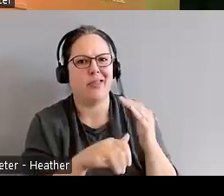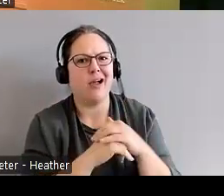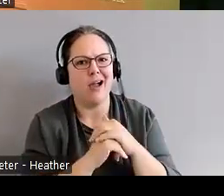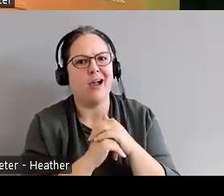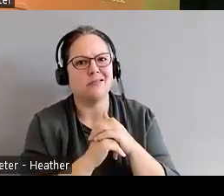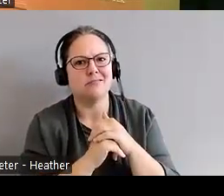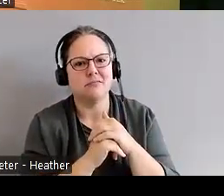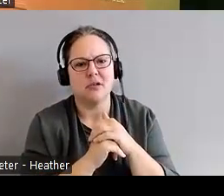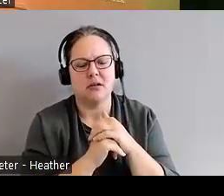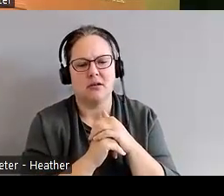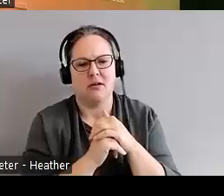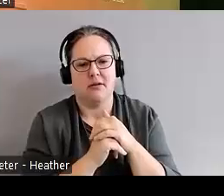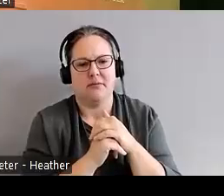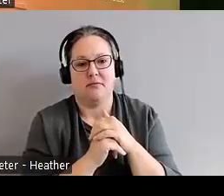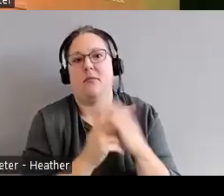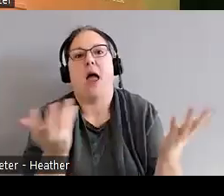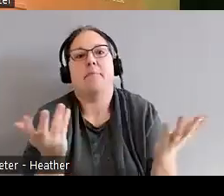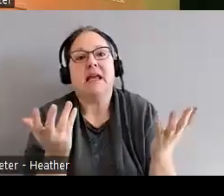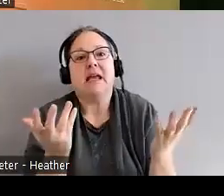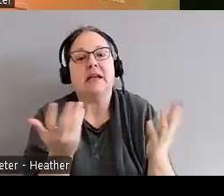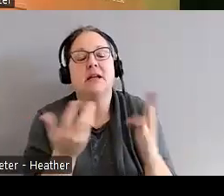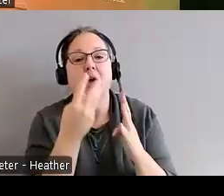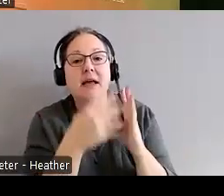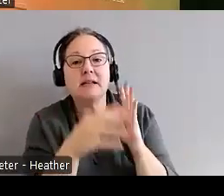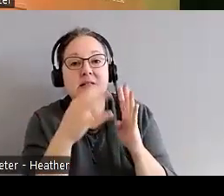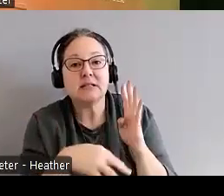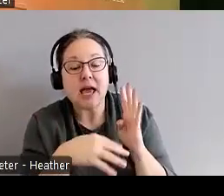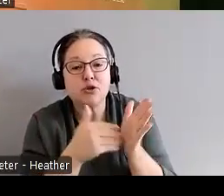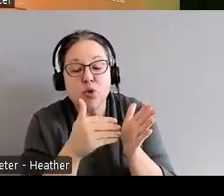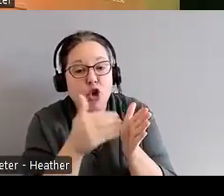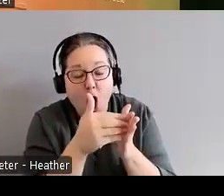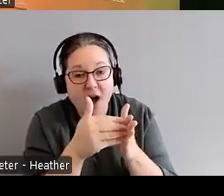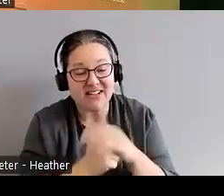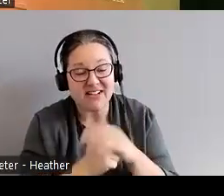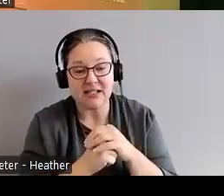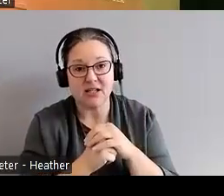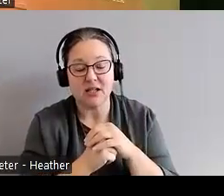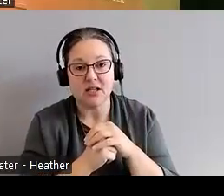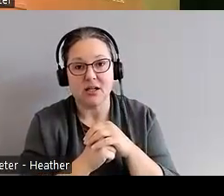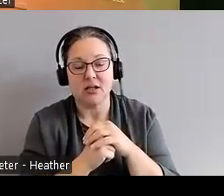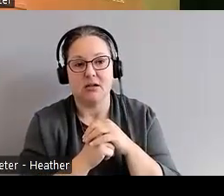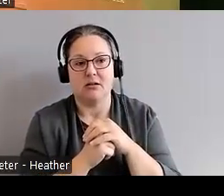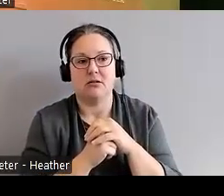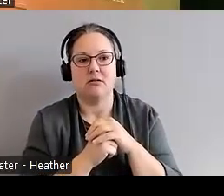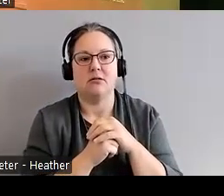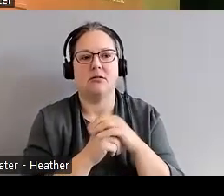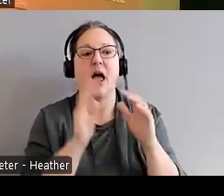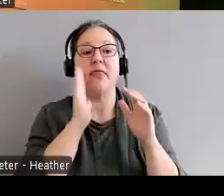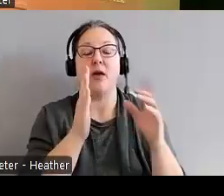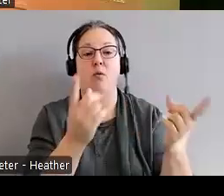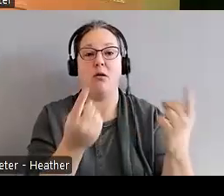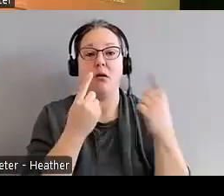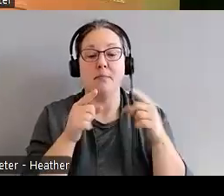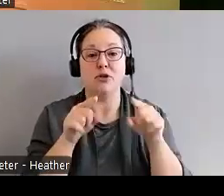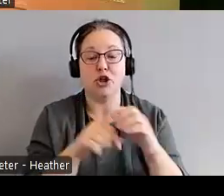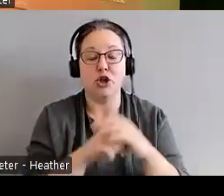Because it's scheduled quite a lot of things, especially if it's done and they come to you. And then